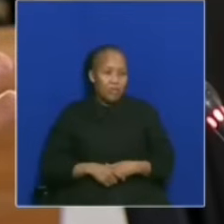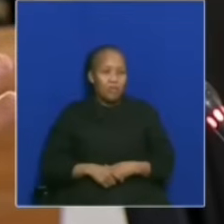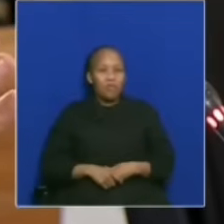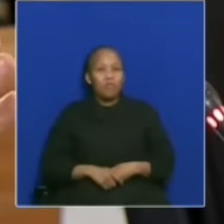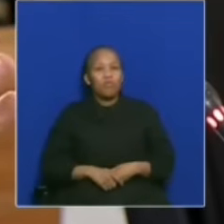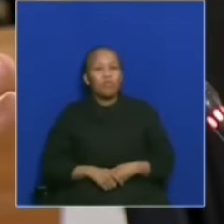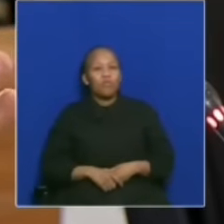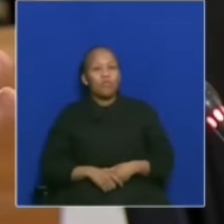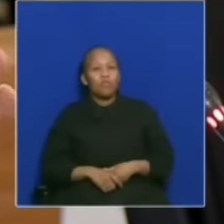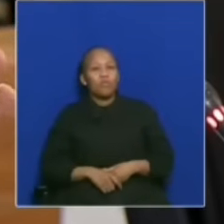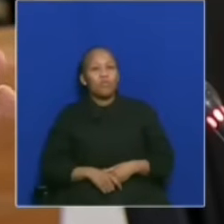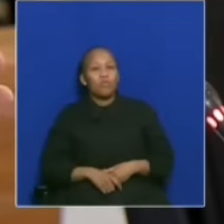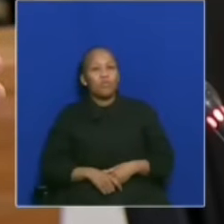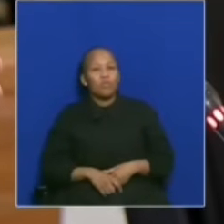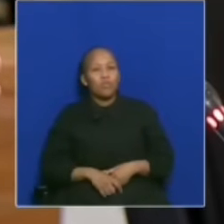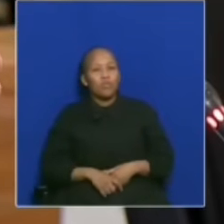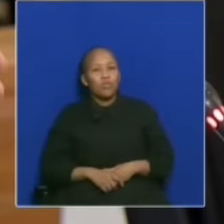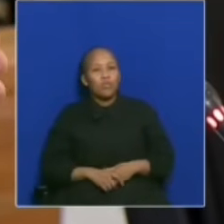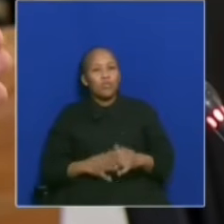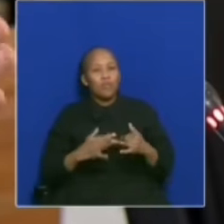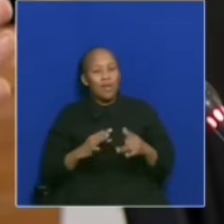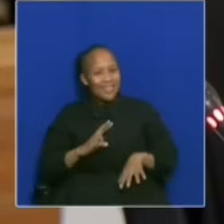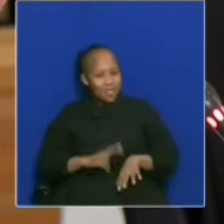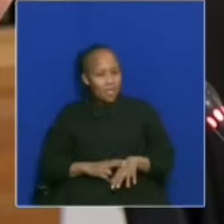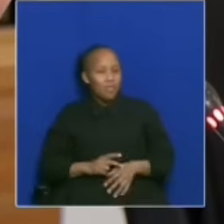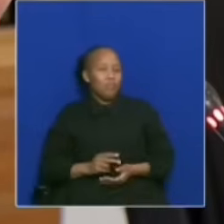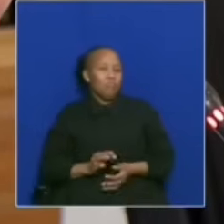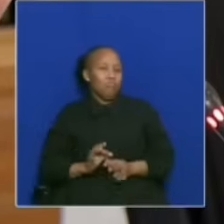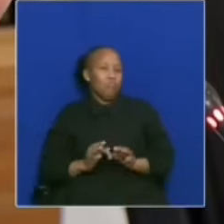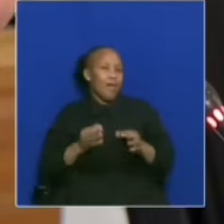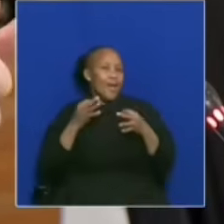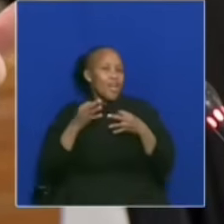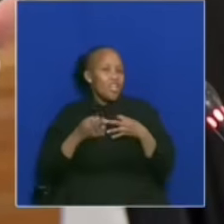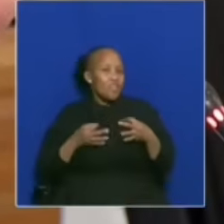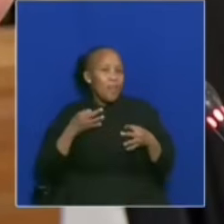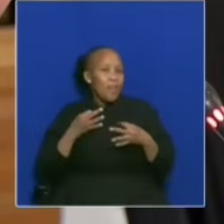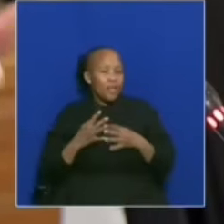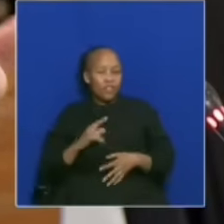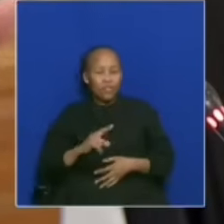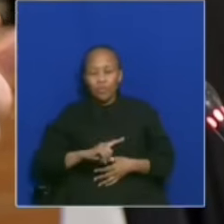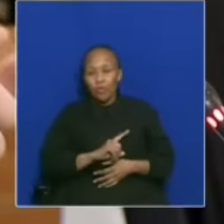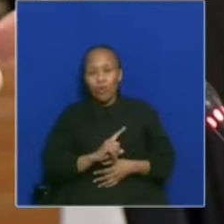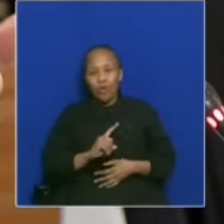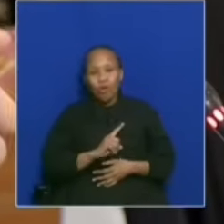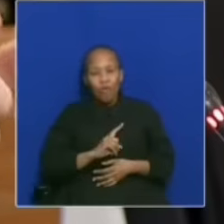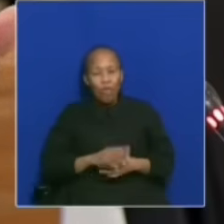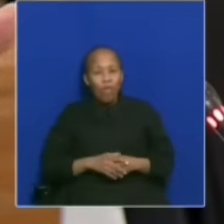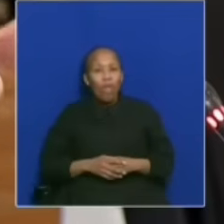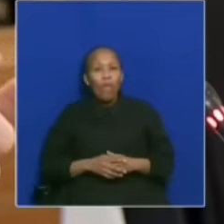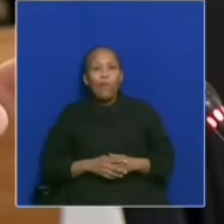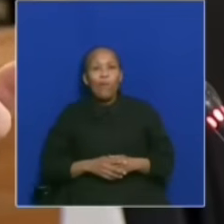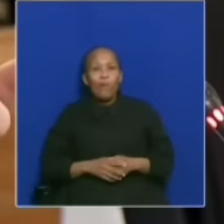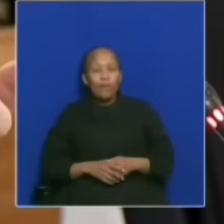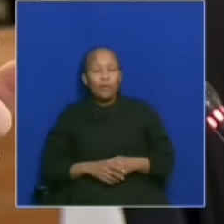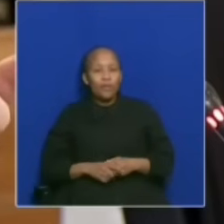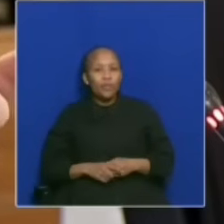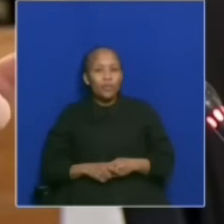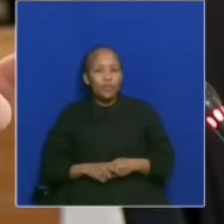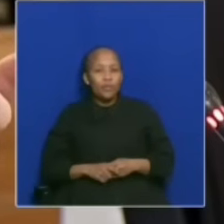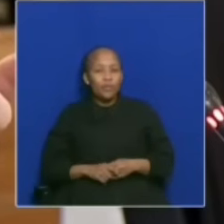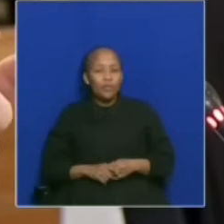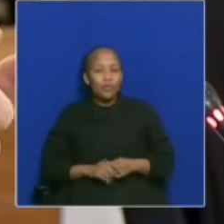it requires some explanation, because one would imagine that if a bust is taking place in an